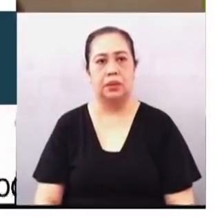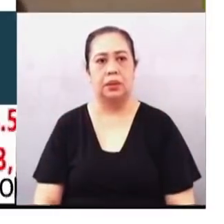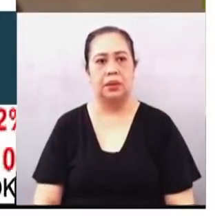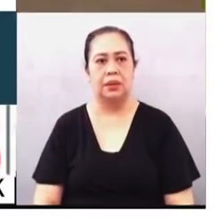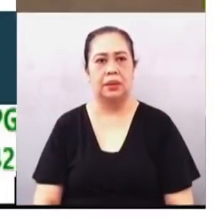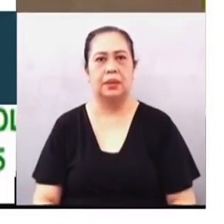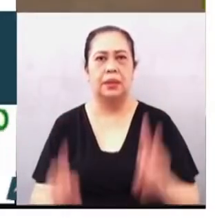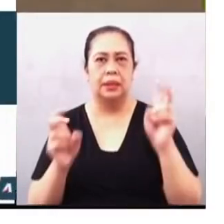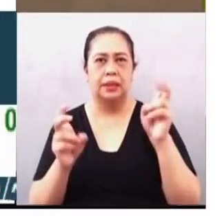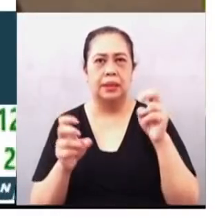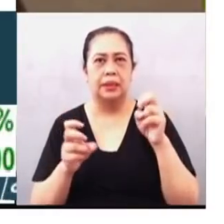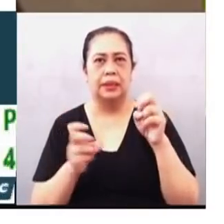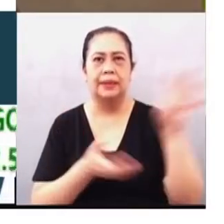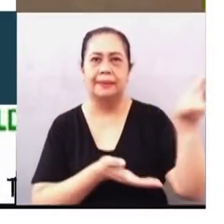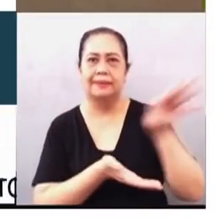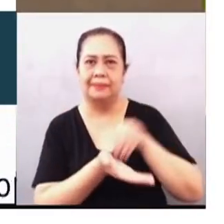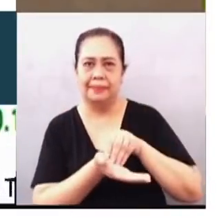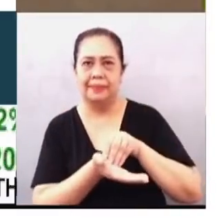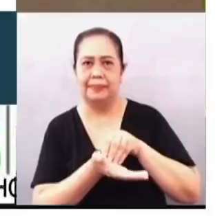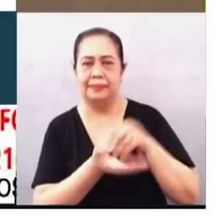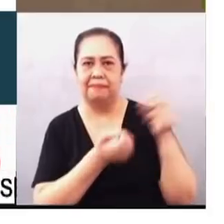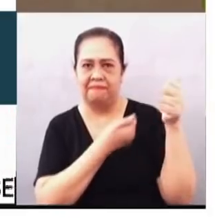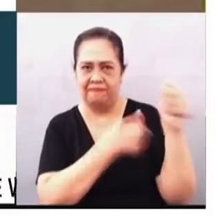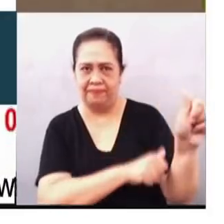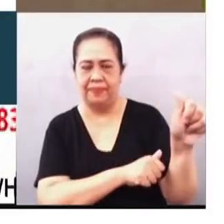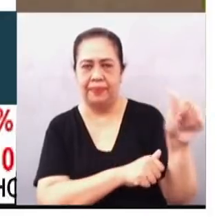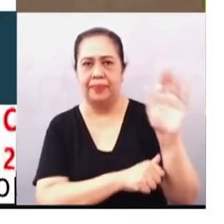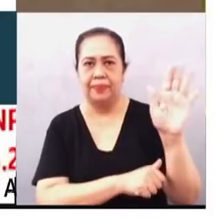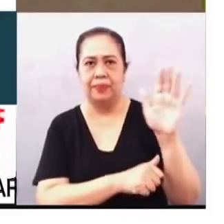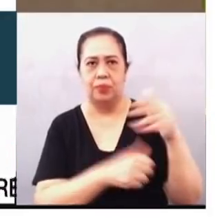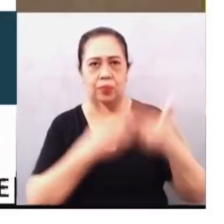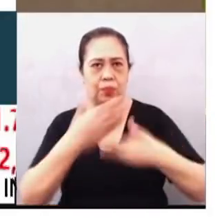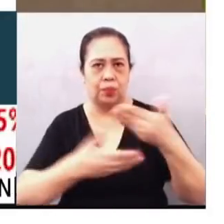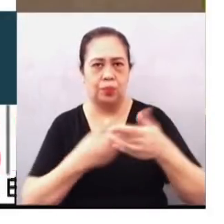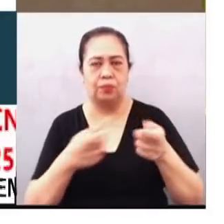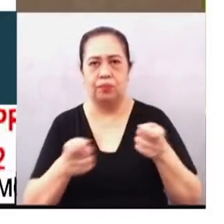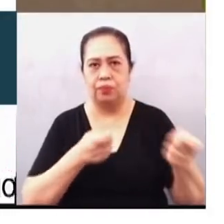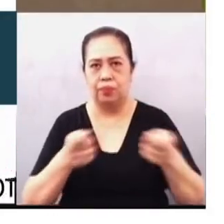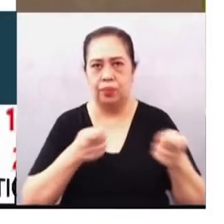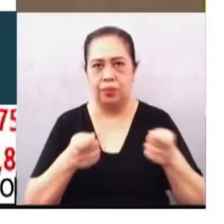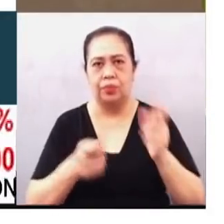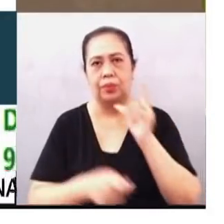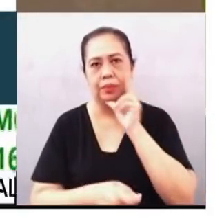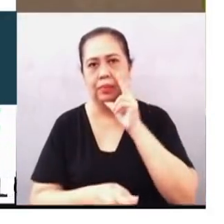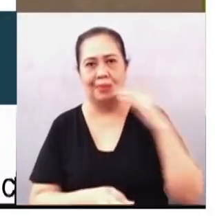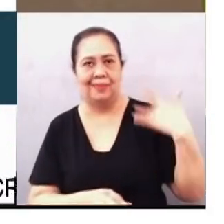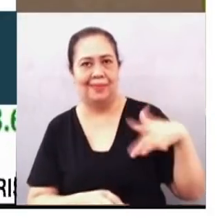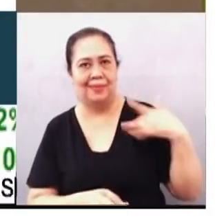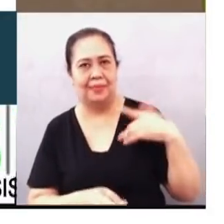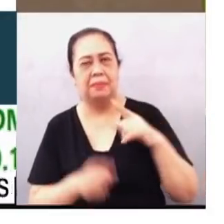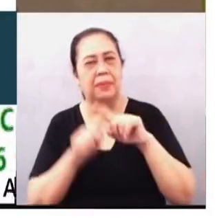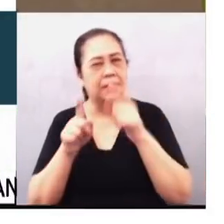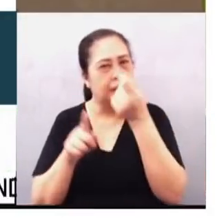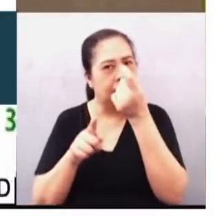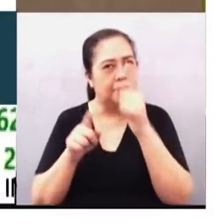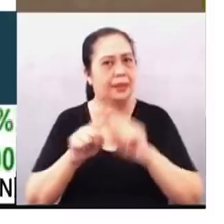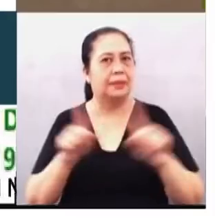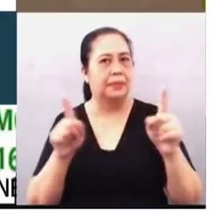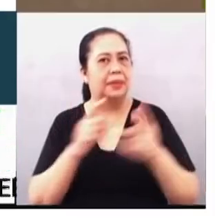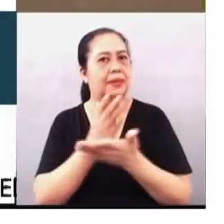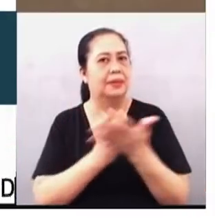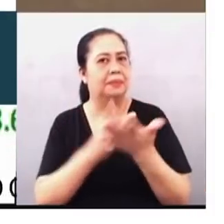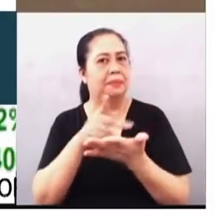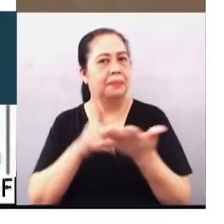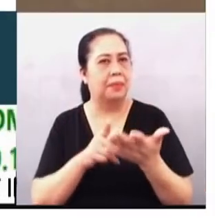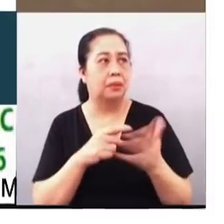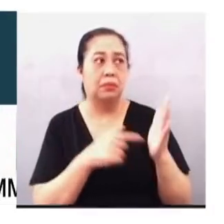sort of patterned doon sa pagpapatakbo ni Pangulong Duterte, but slightly different in some aspects. Like